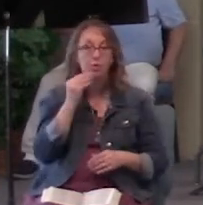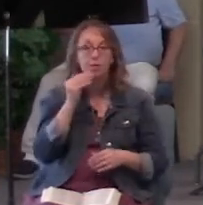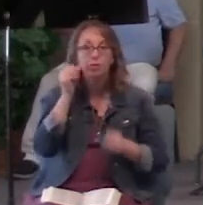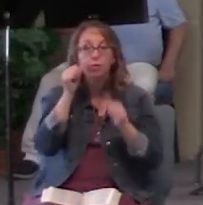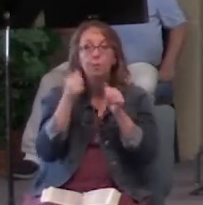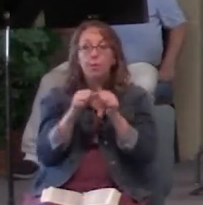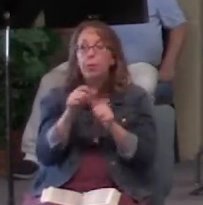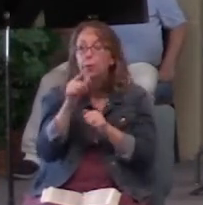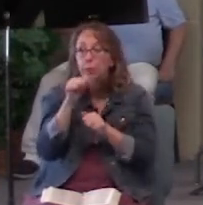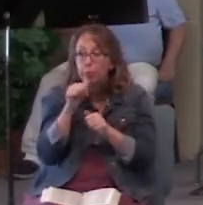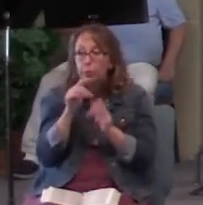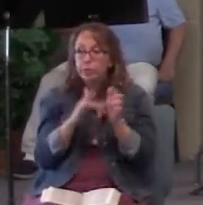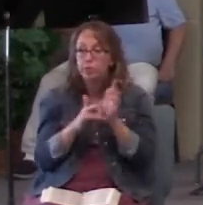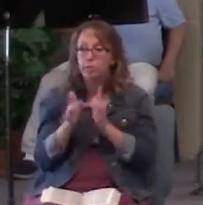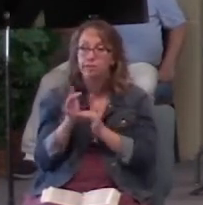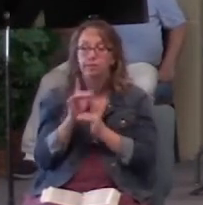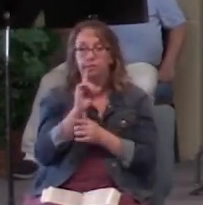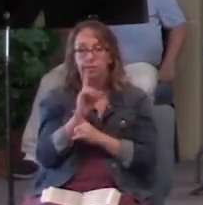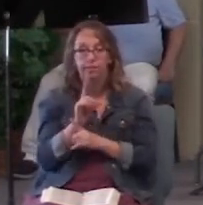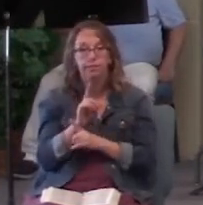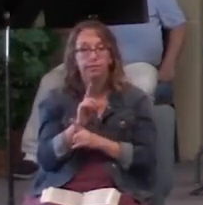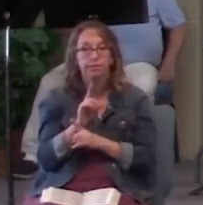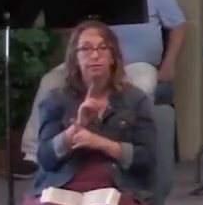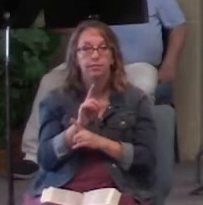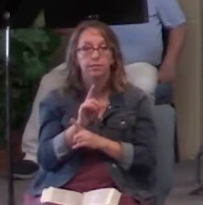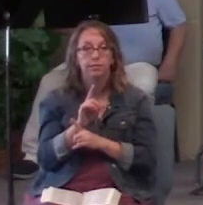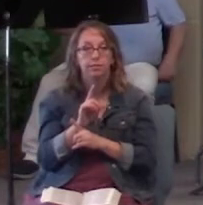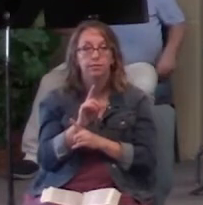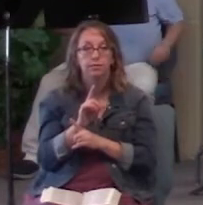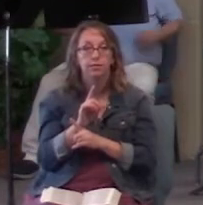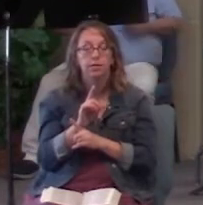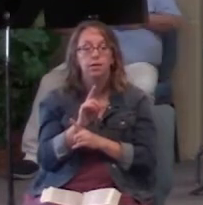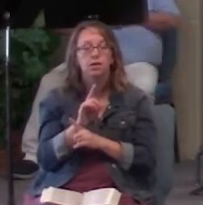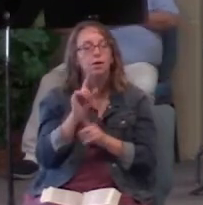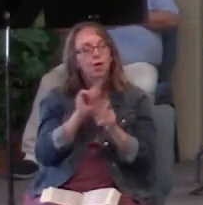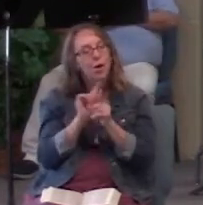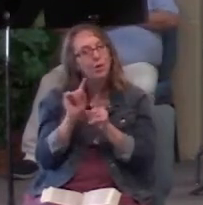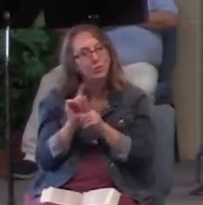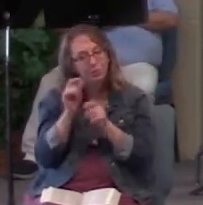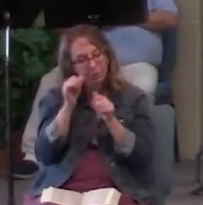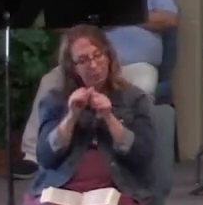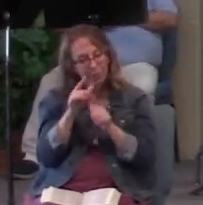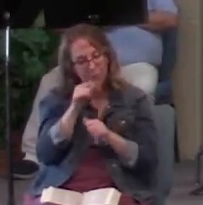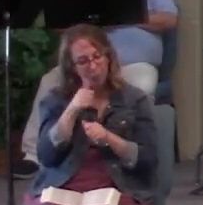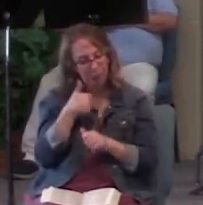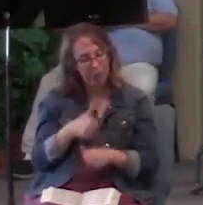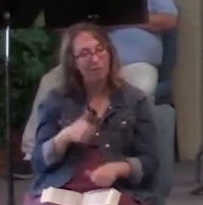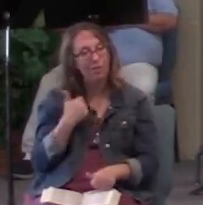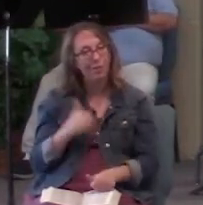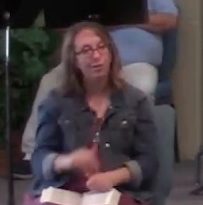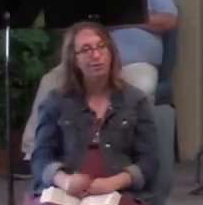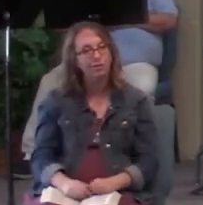remembering who Jesus is, ultimately, but it's also remembering who we are.